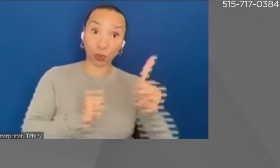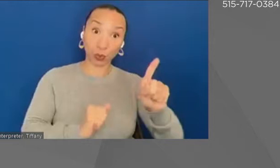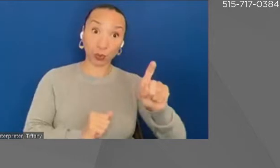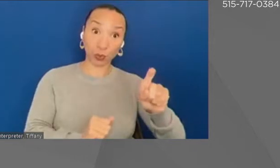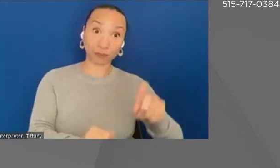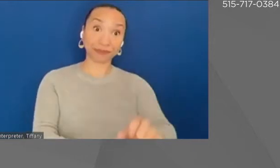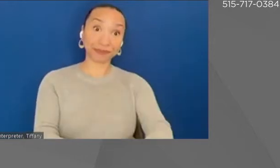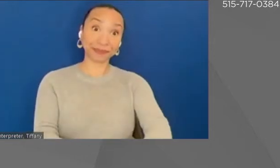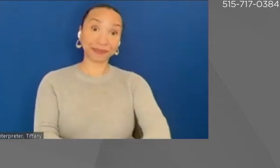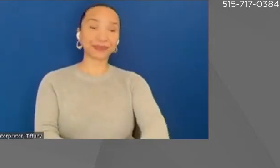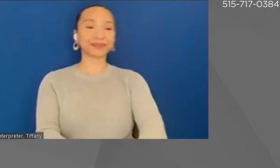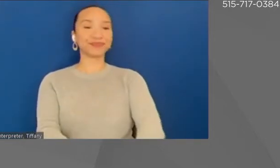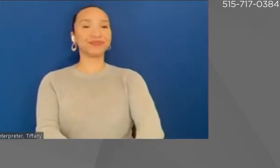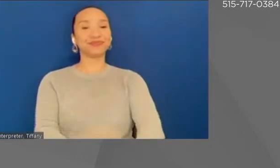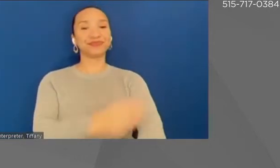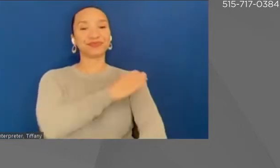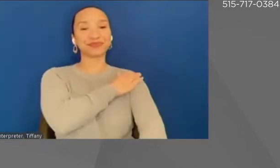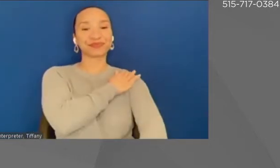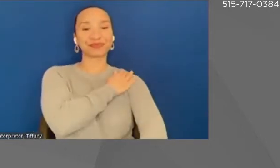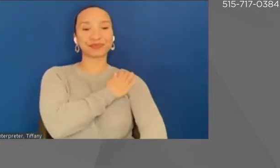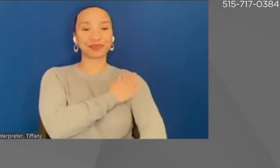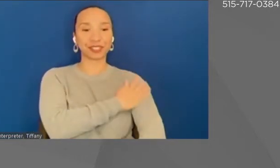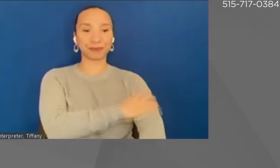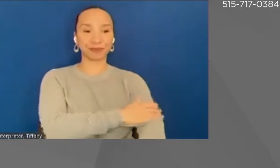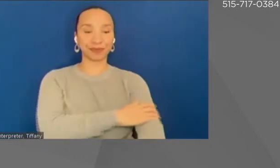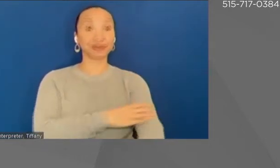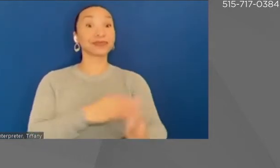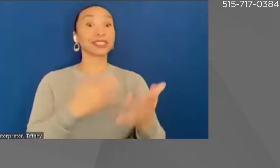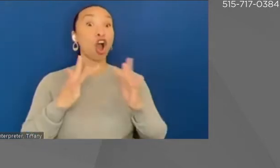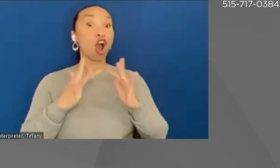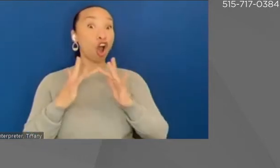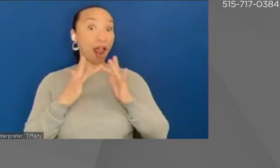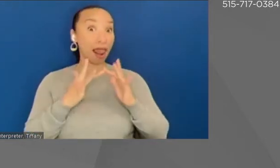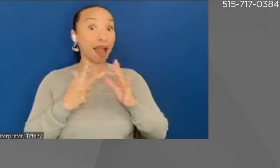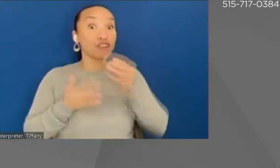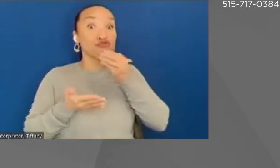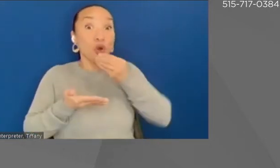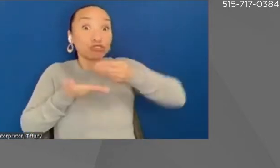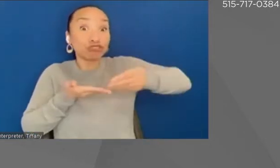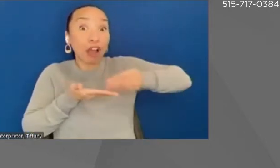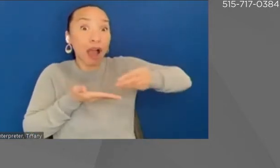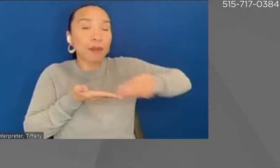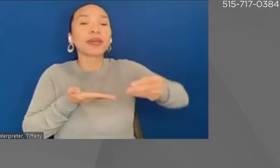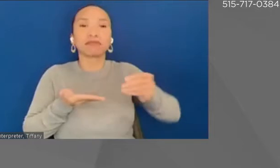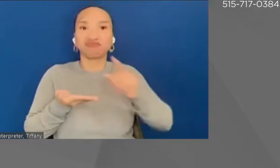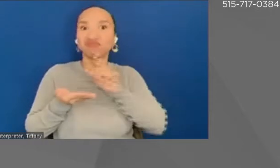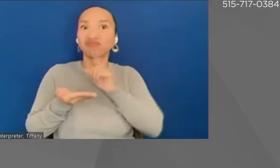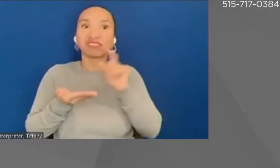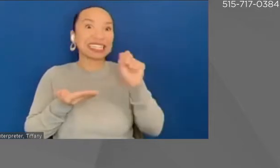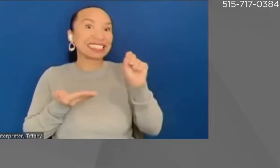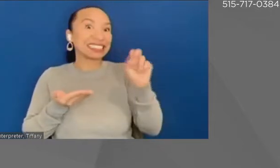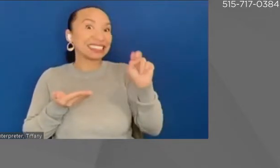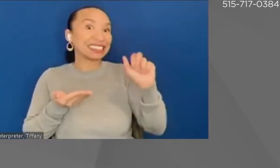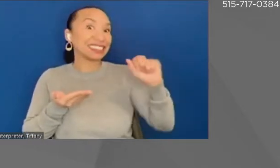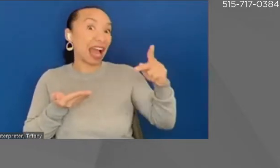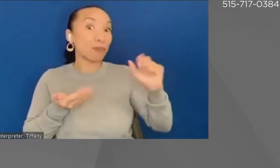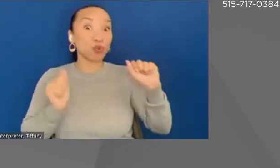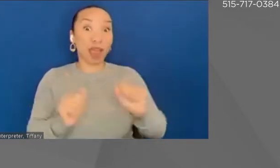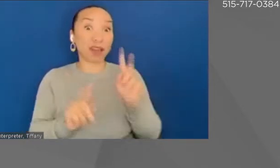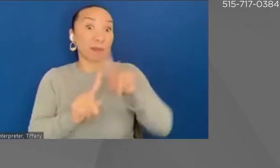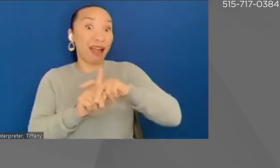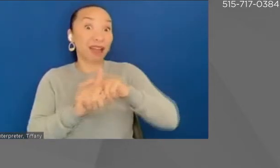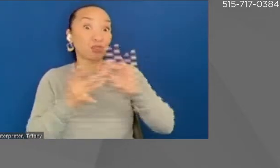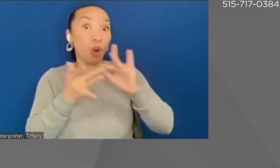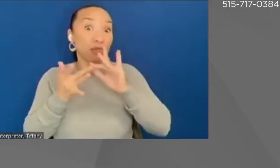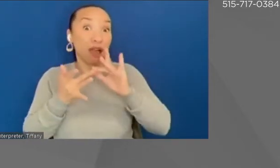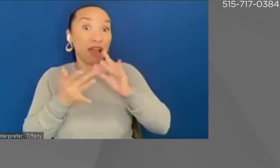Right, well, I think with online grocery shopping is one area with now that SNAP can be used for online grocery shopping that has a lot of potential